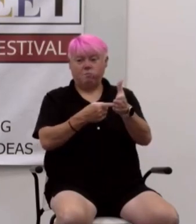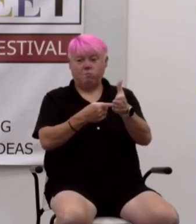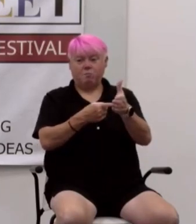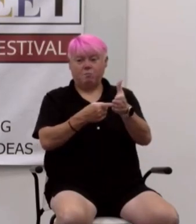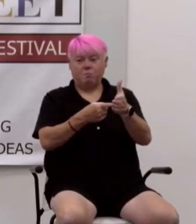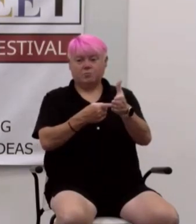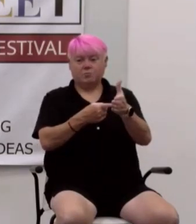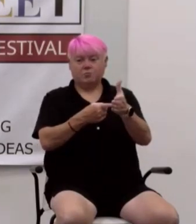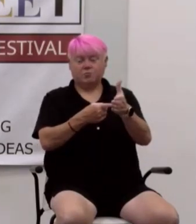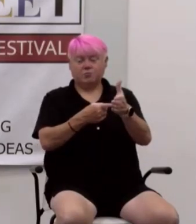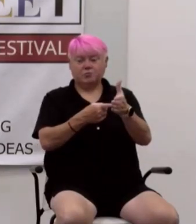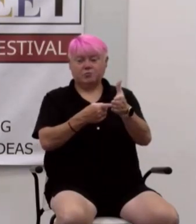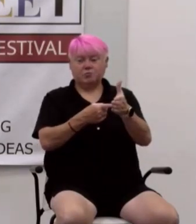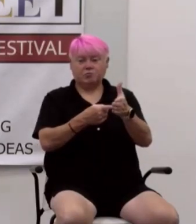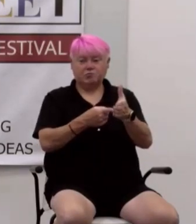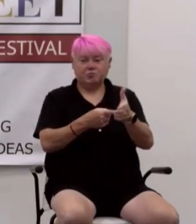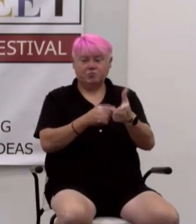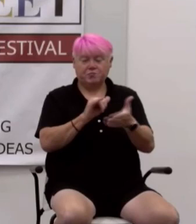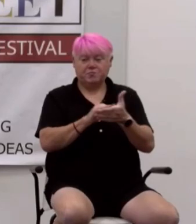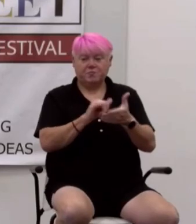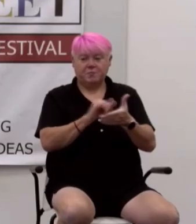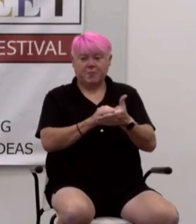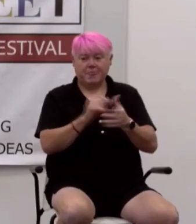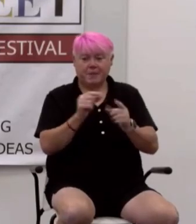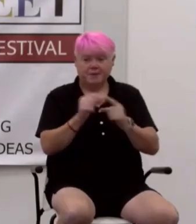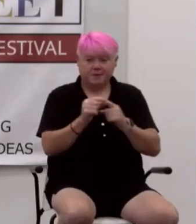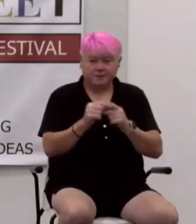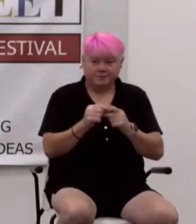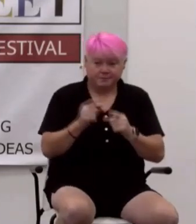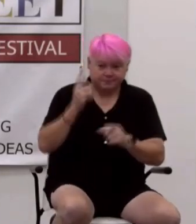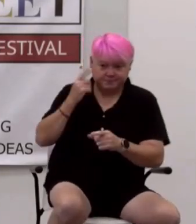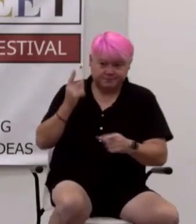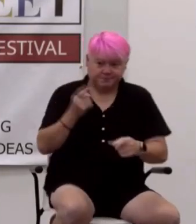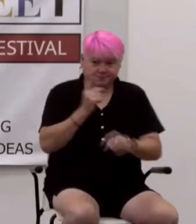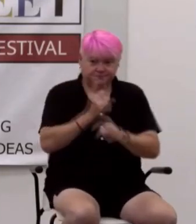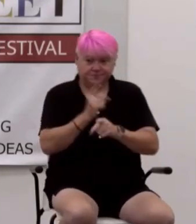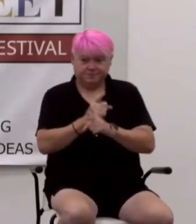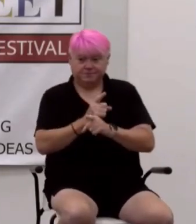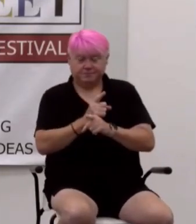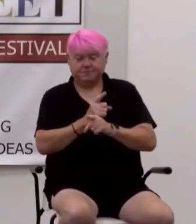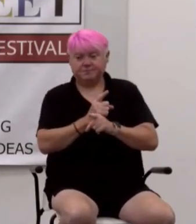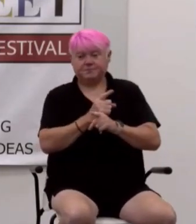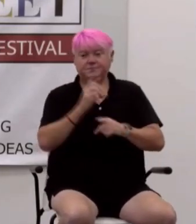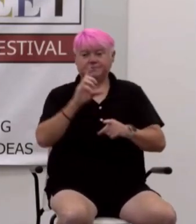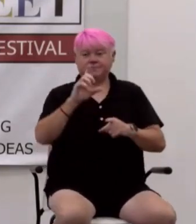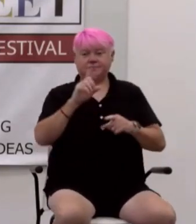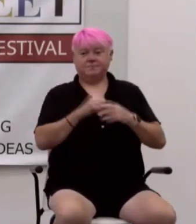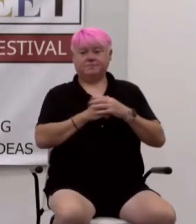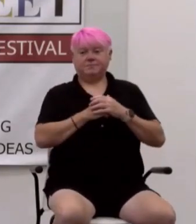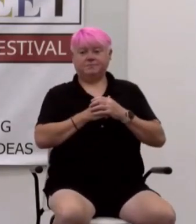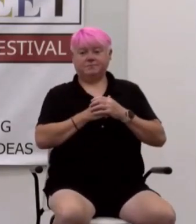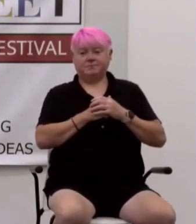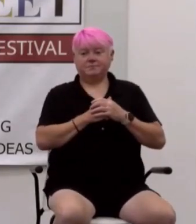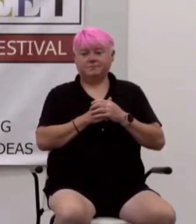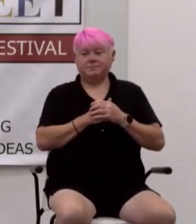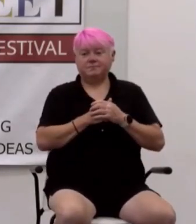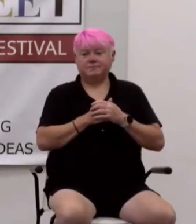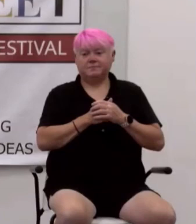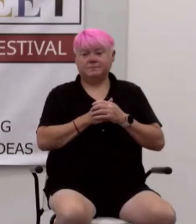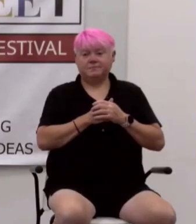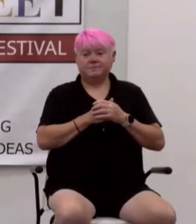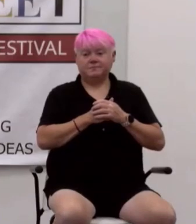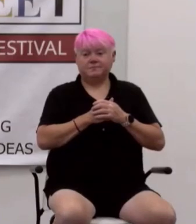in Roman script, the various sounds of Nakota words. So, file that